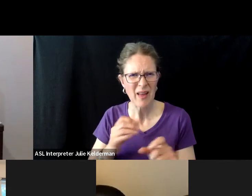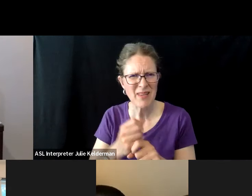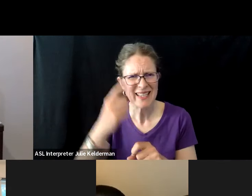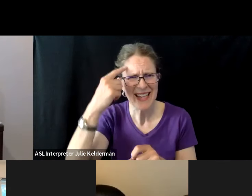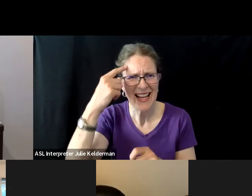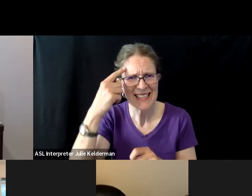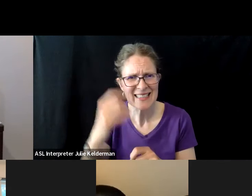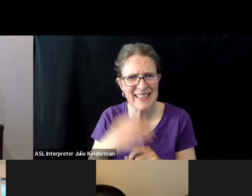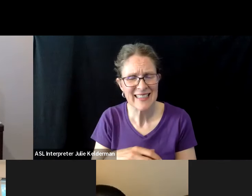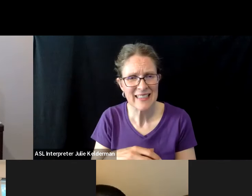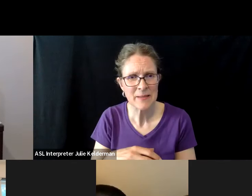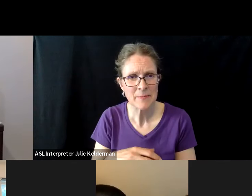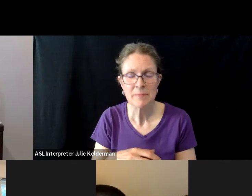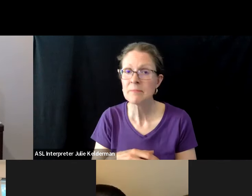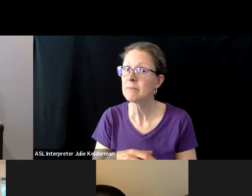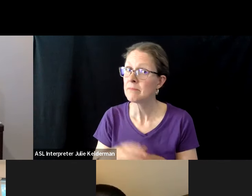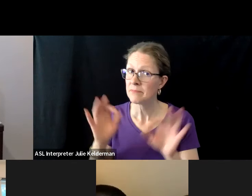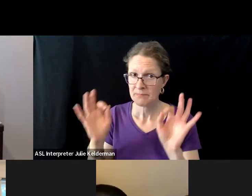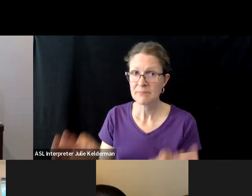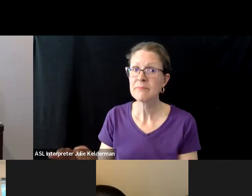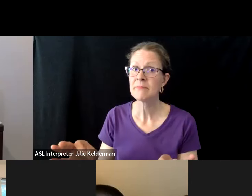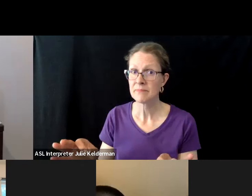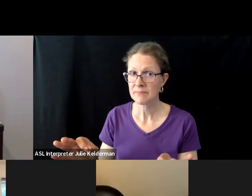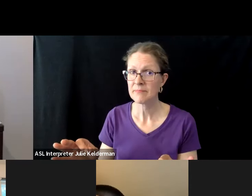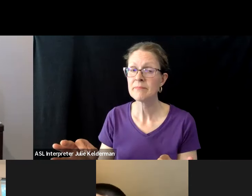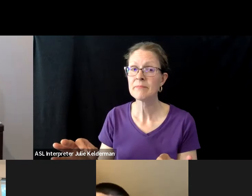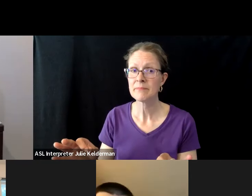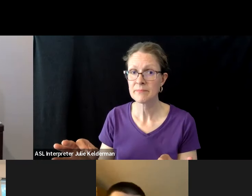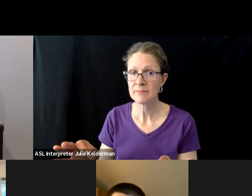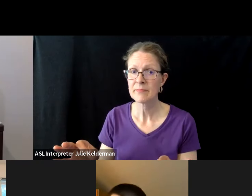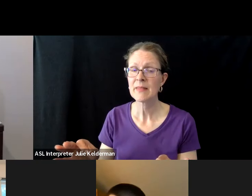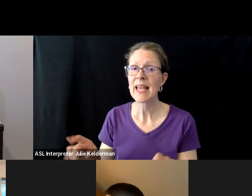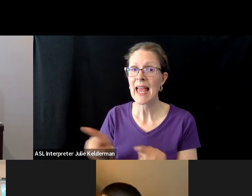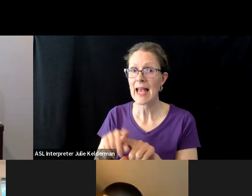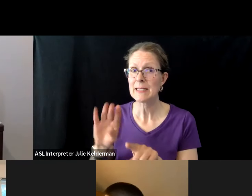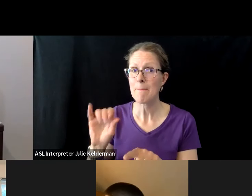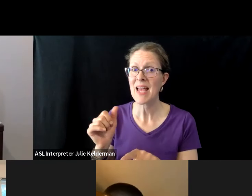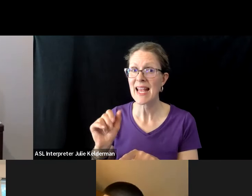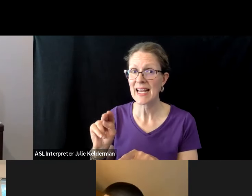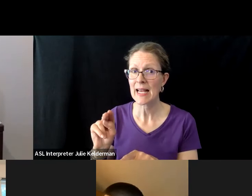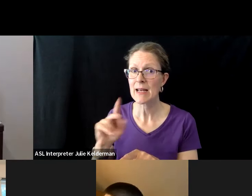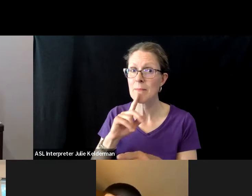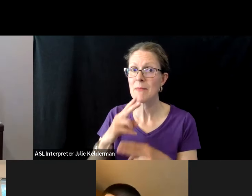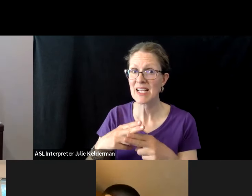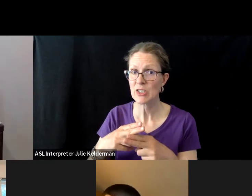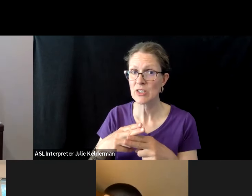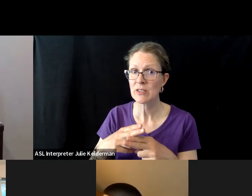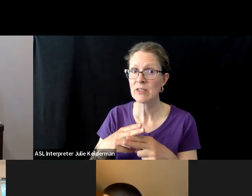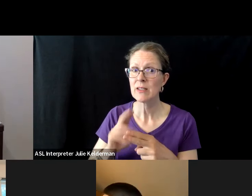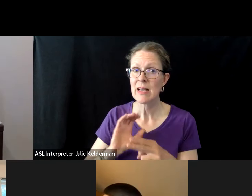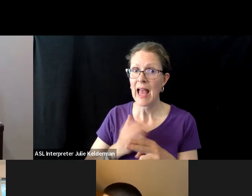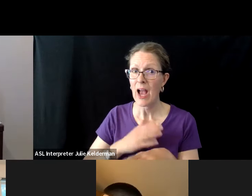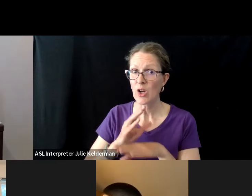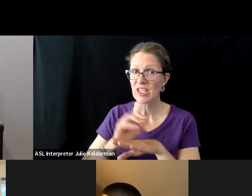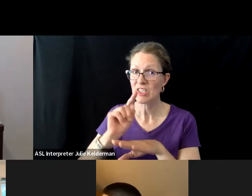options no, for transit. Absolutely. And part of, as Megan mentioned, our consultants at Grove Slade